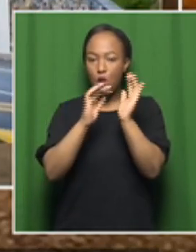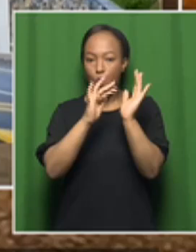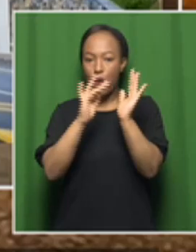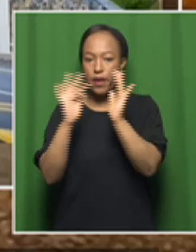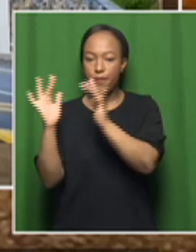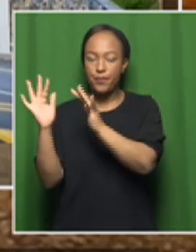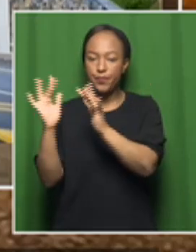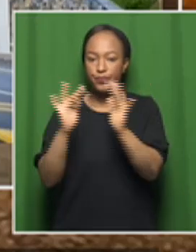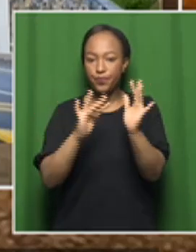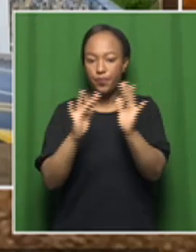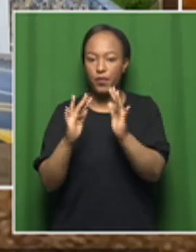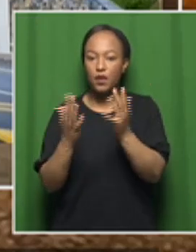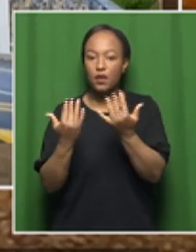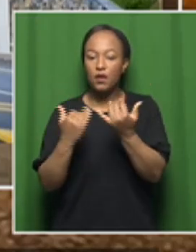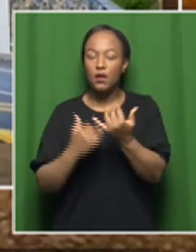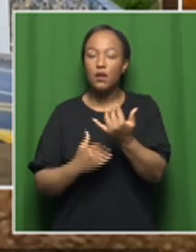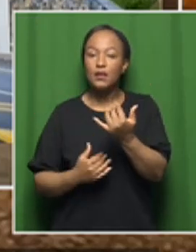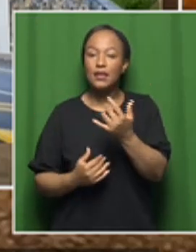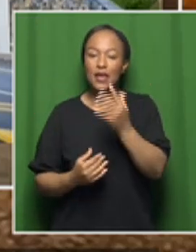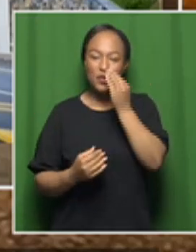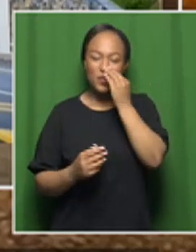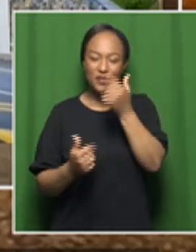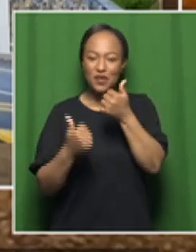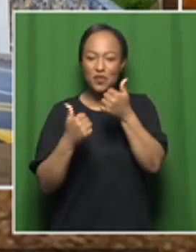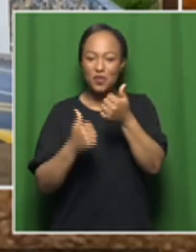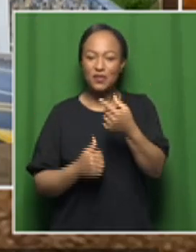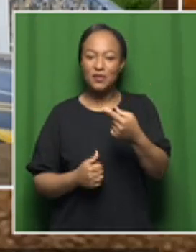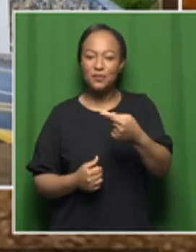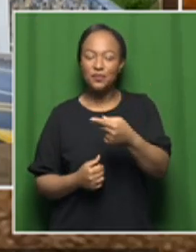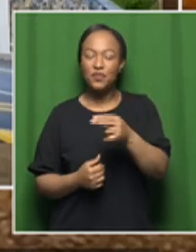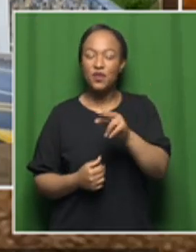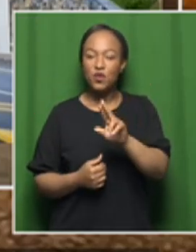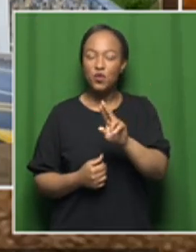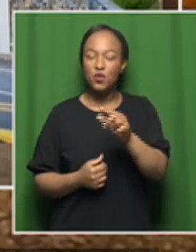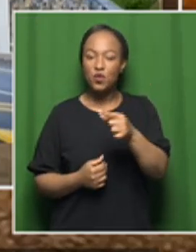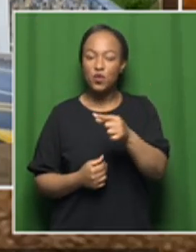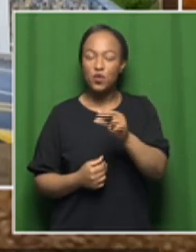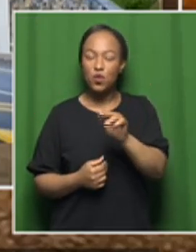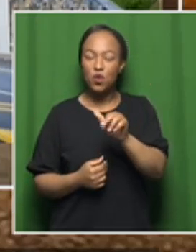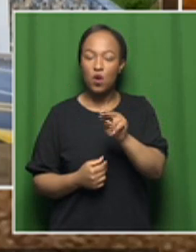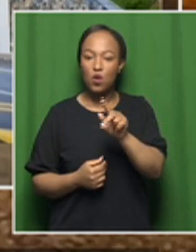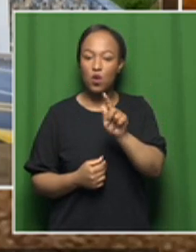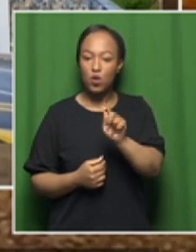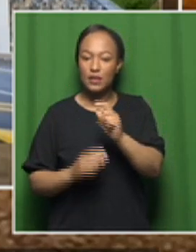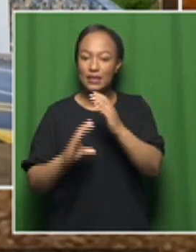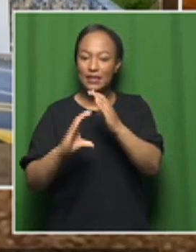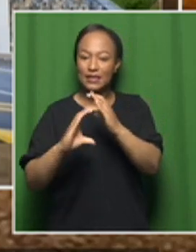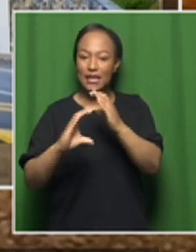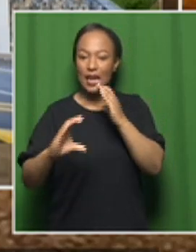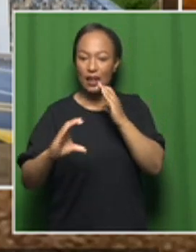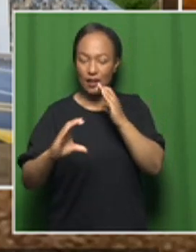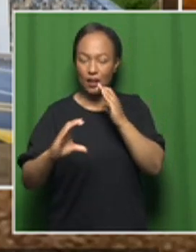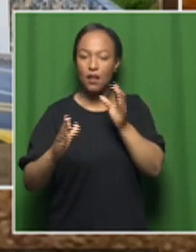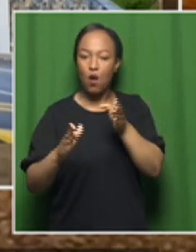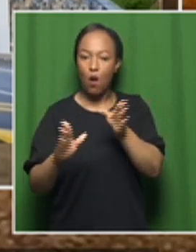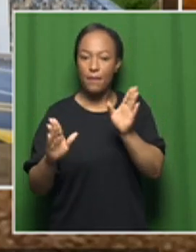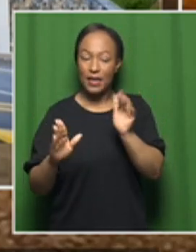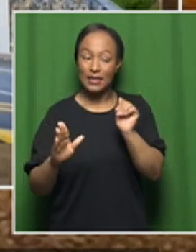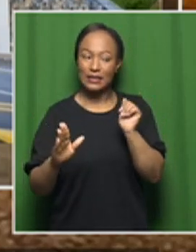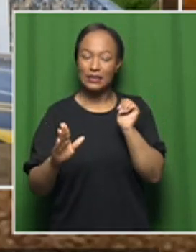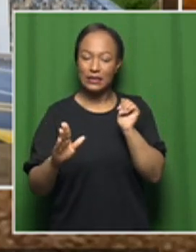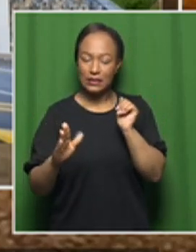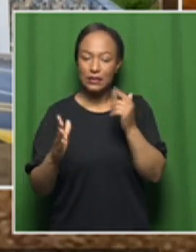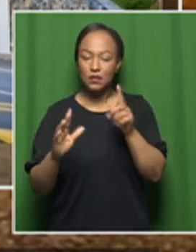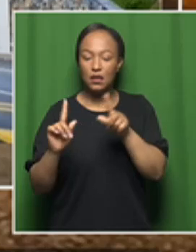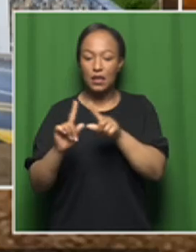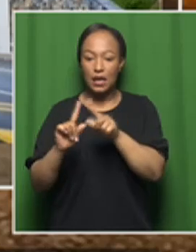reminders. The Huguenot Tunnel has been reopened to traffic. This happened yesterday. If you missed our reports yesterday, you're due to come back into Cape Town. Maybe you've